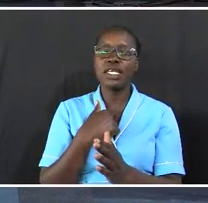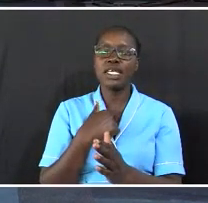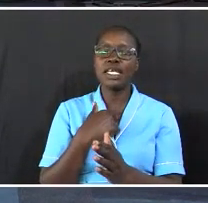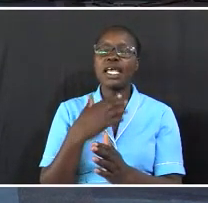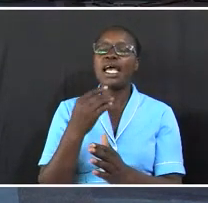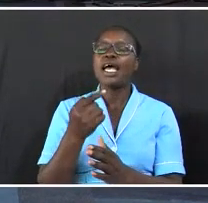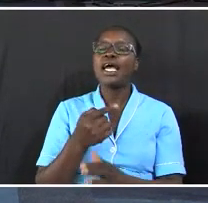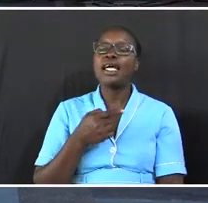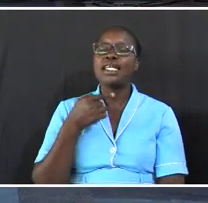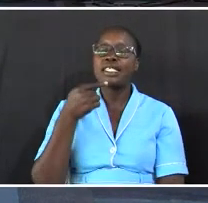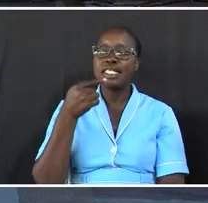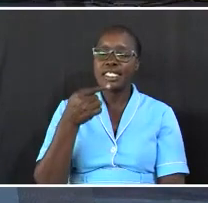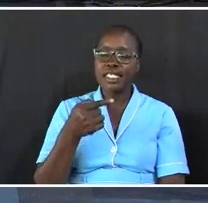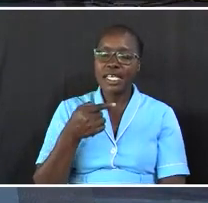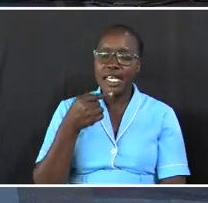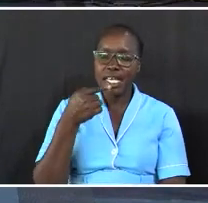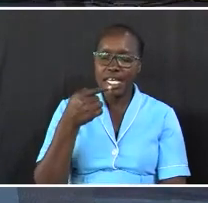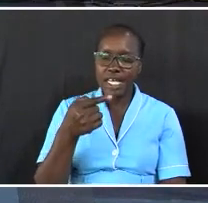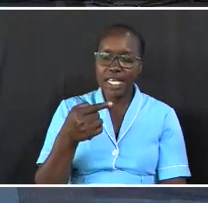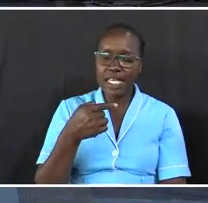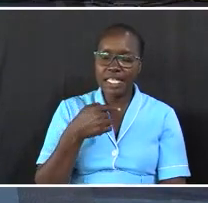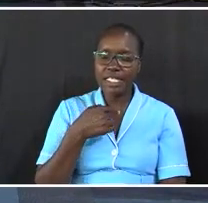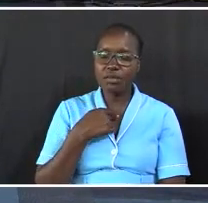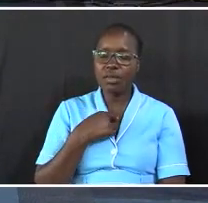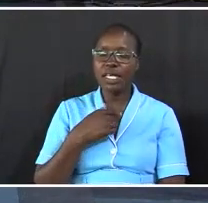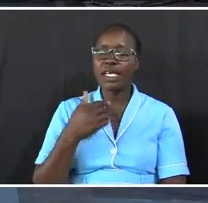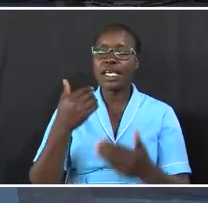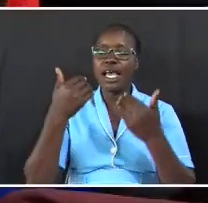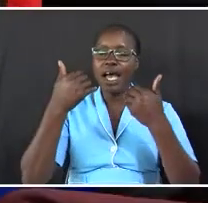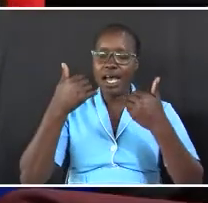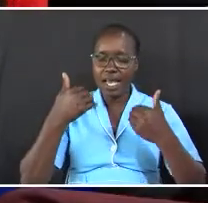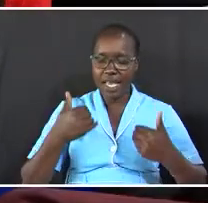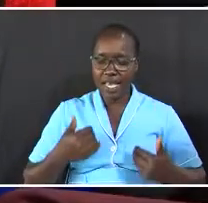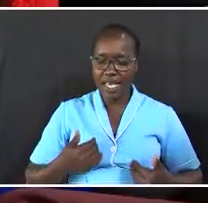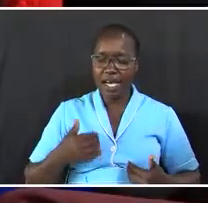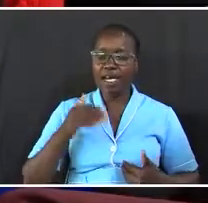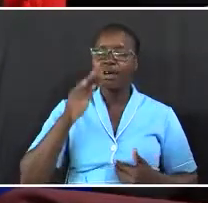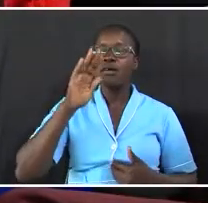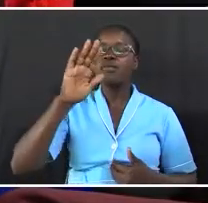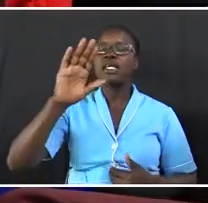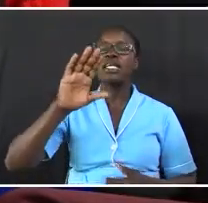me. And he tells